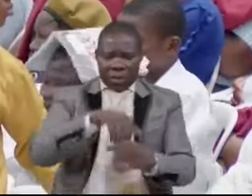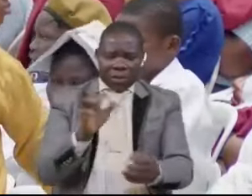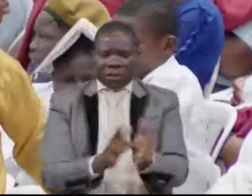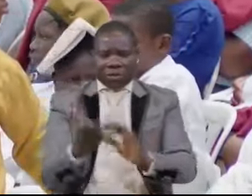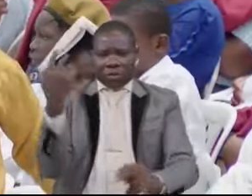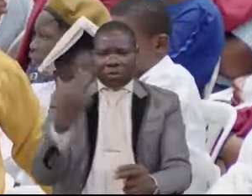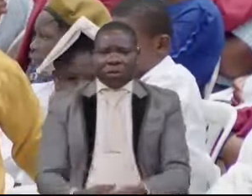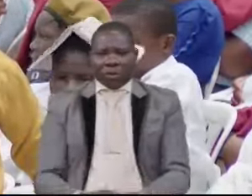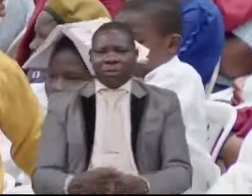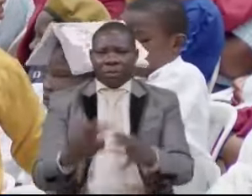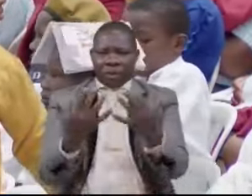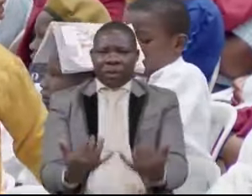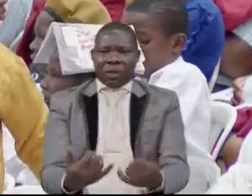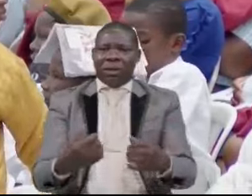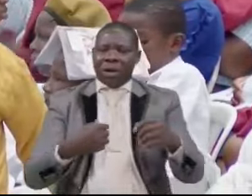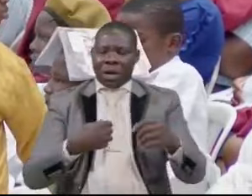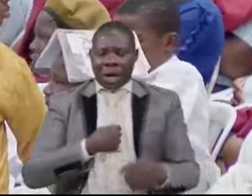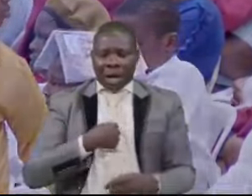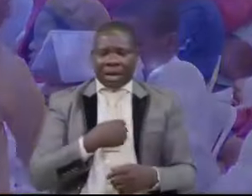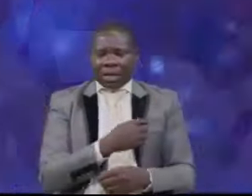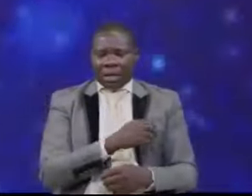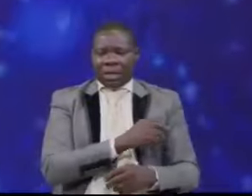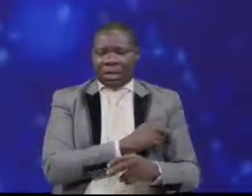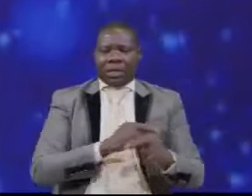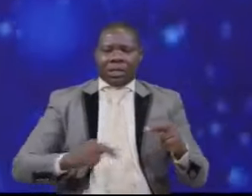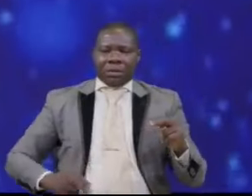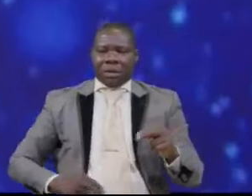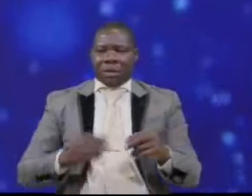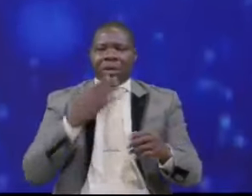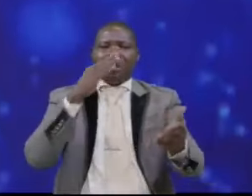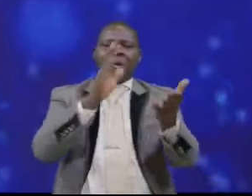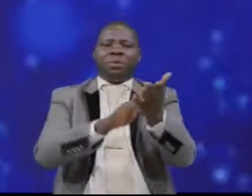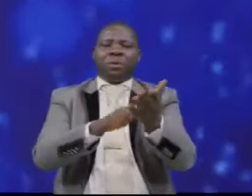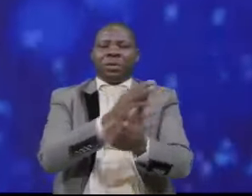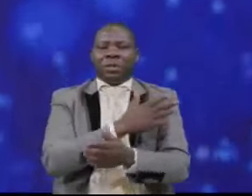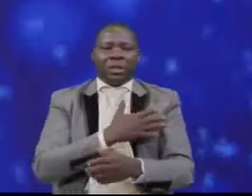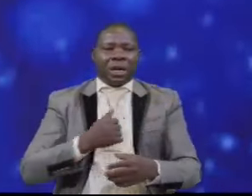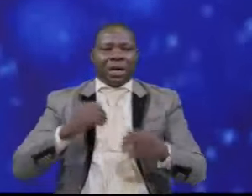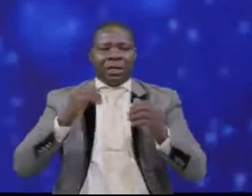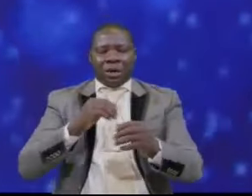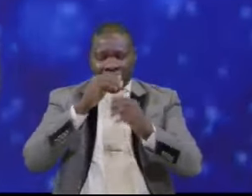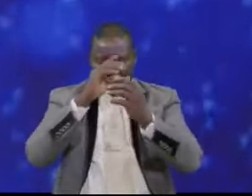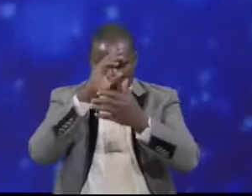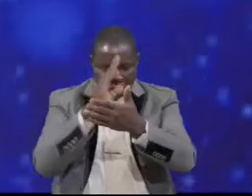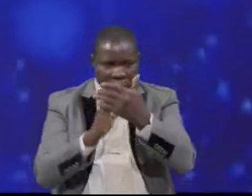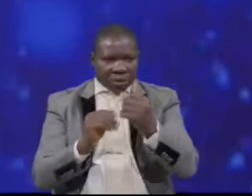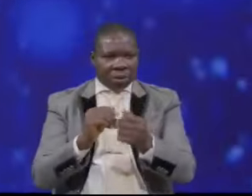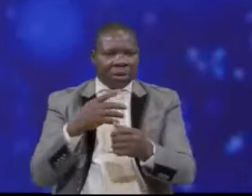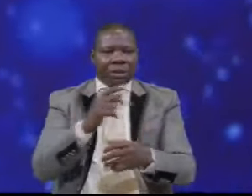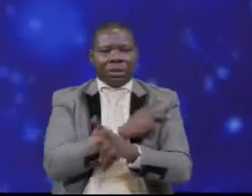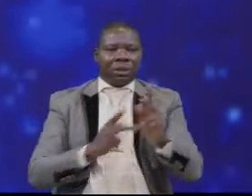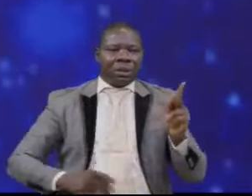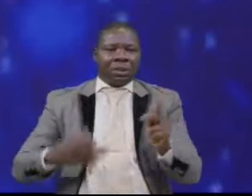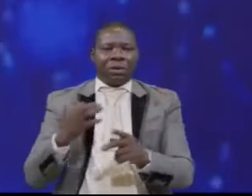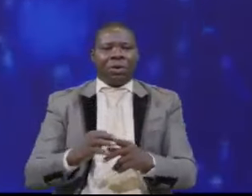I, Nebuchadnezzar, praise and extol and honor the King of heaven, the King of